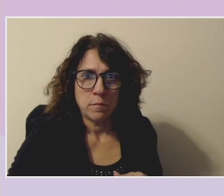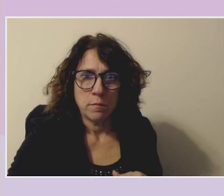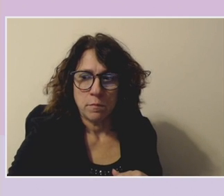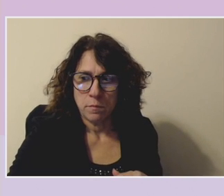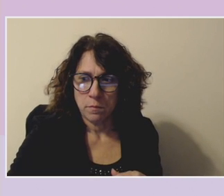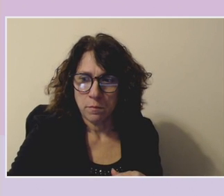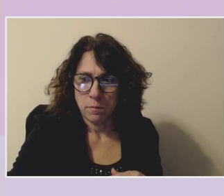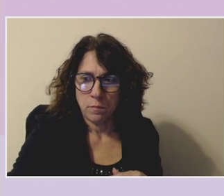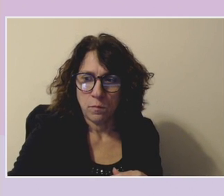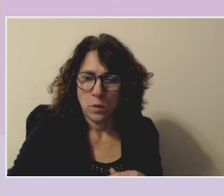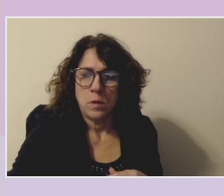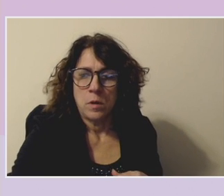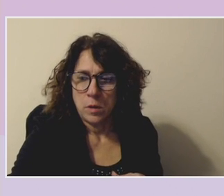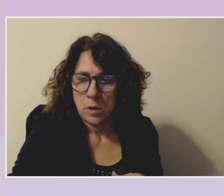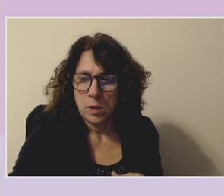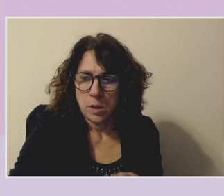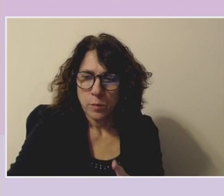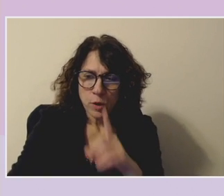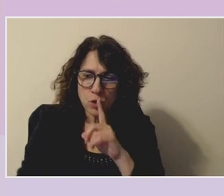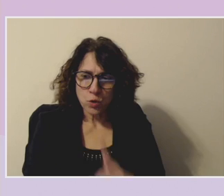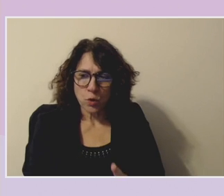we meet those significant needs as well.